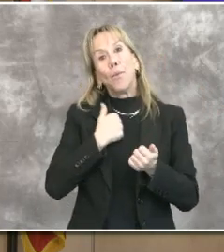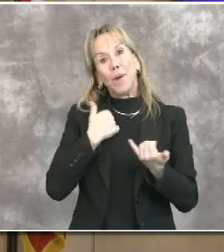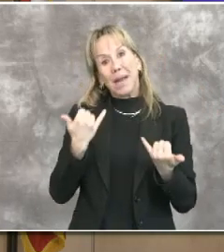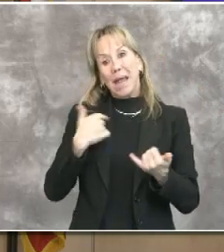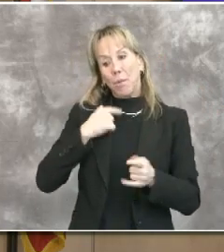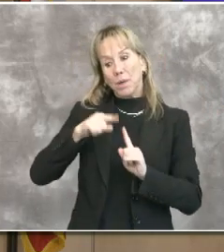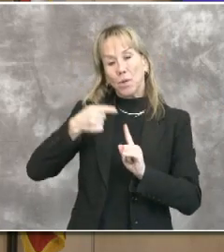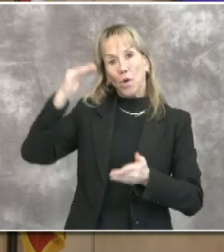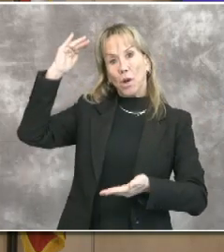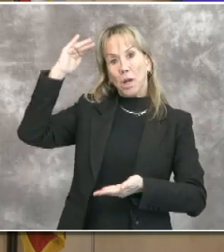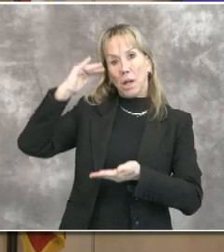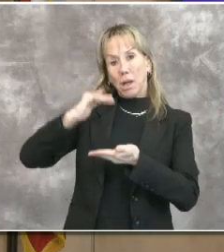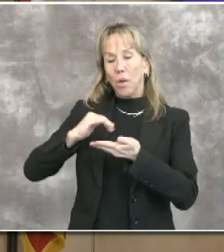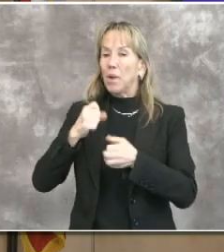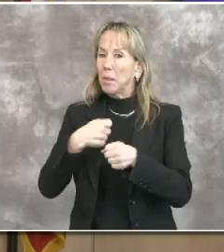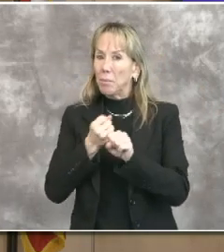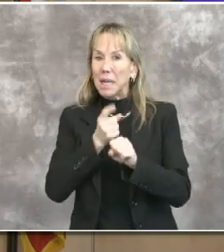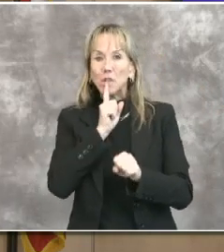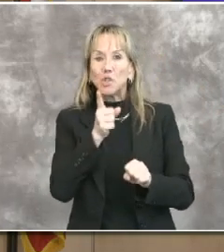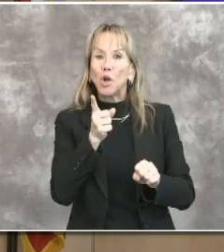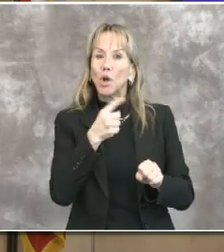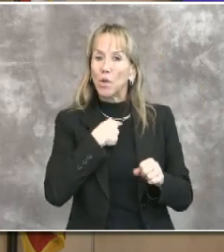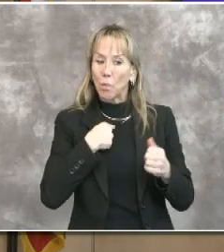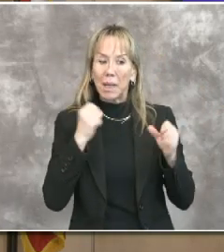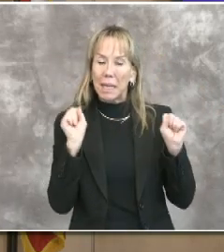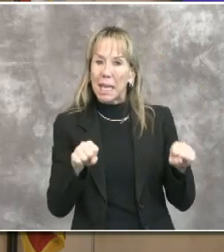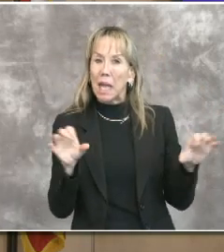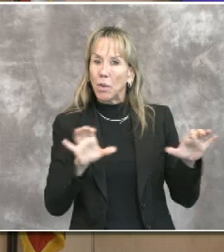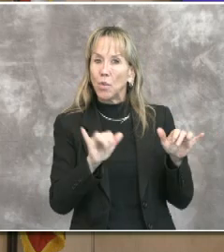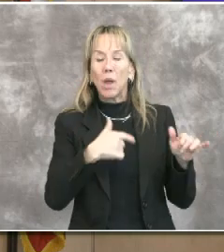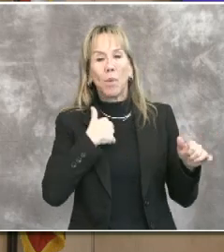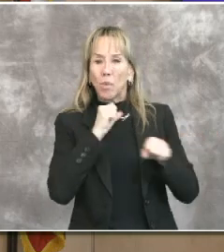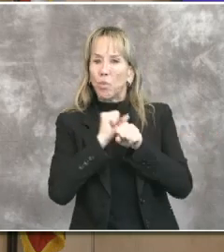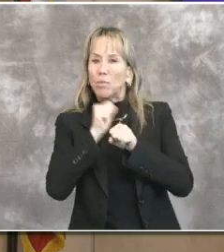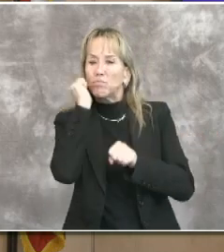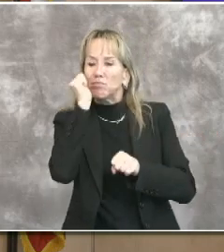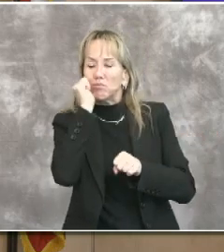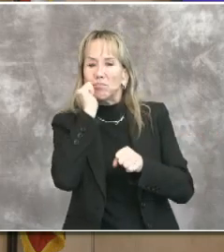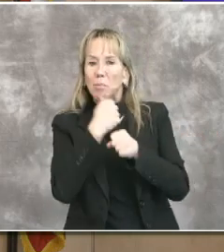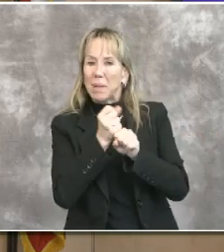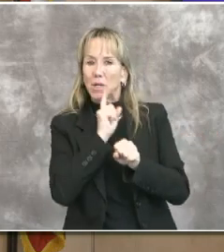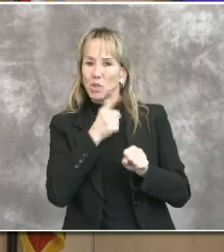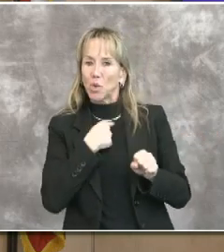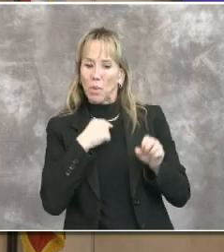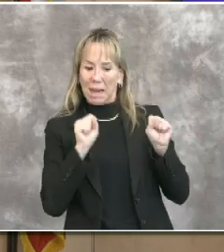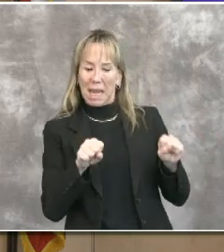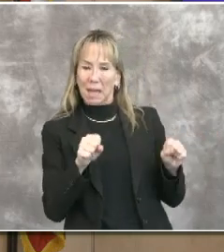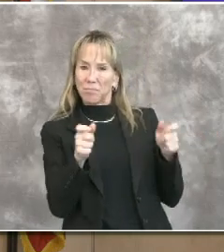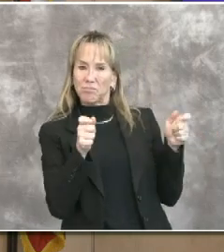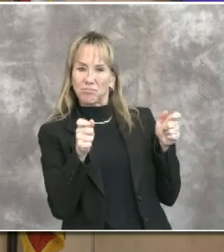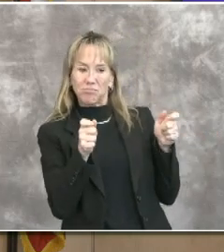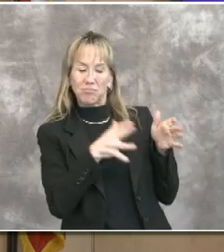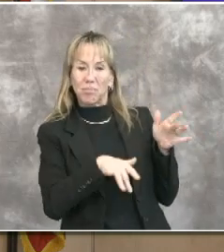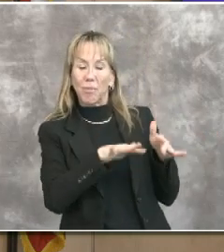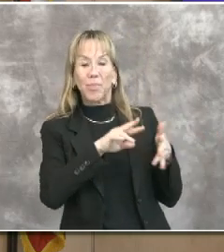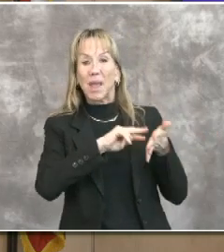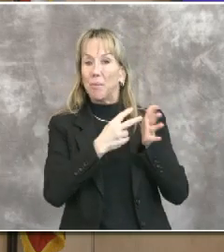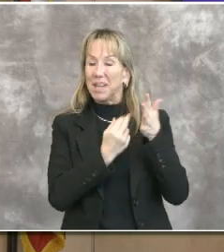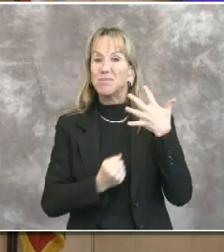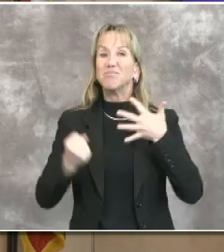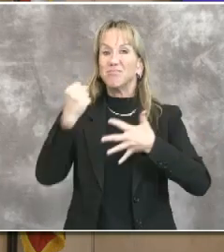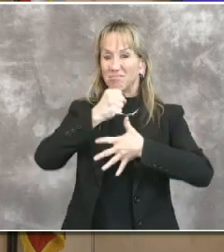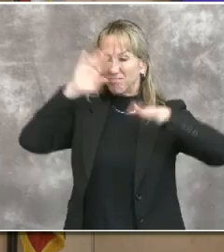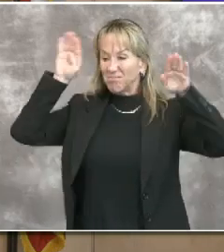that capacity, and we are working daily to get in place what we will need in order to accomplish that, and that remains a high focus and priority of county